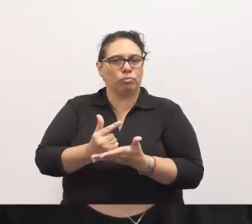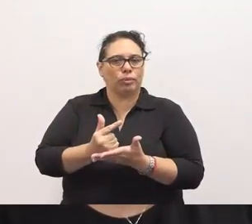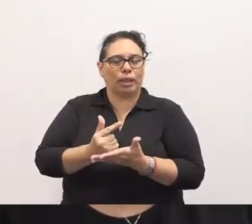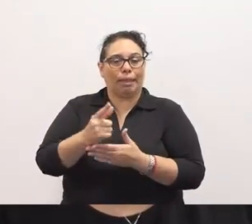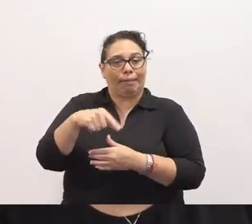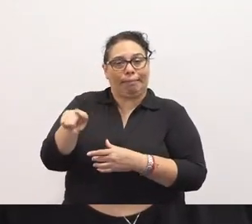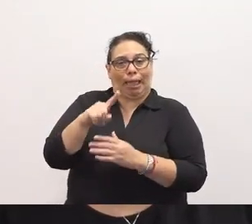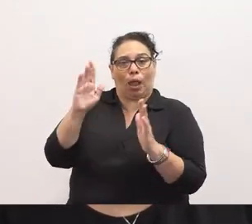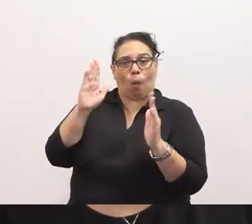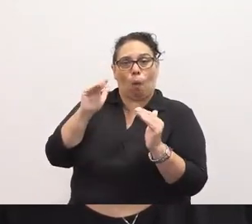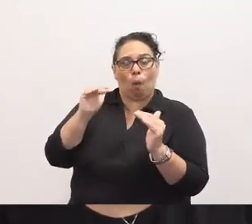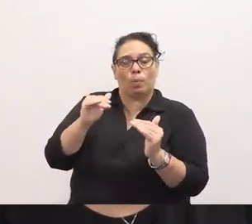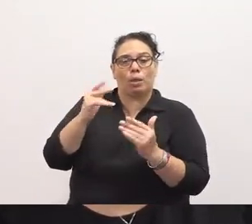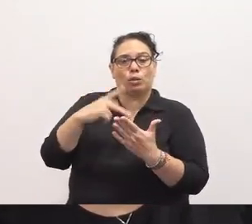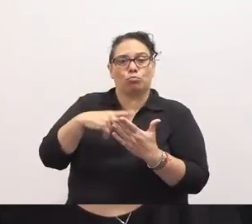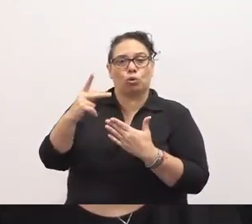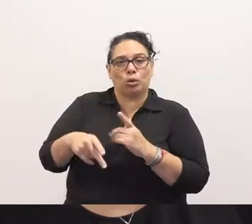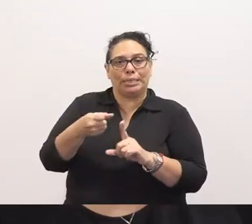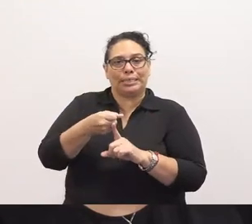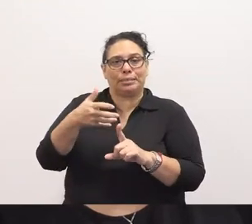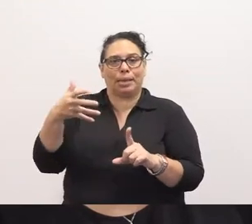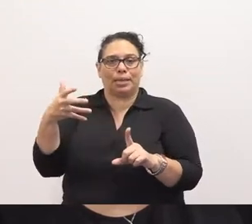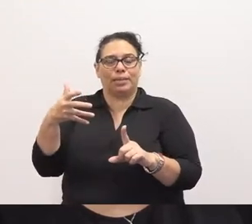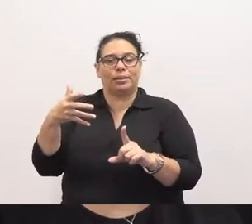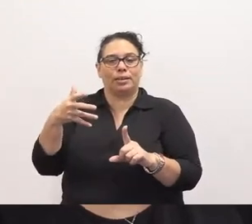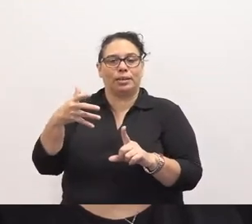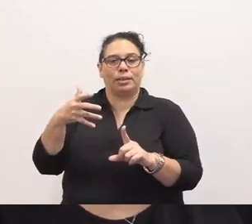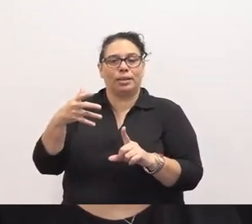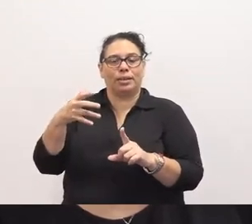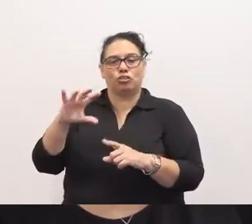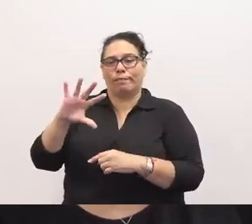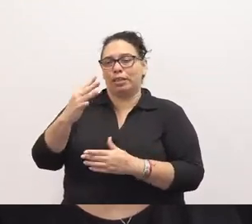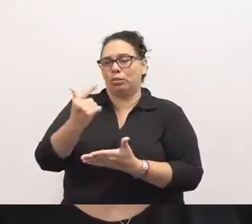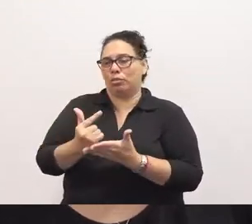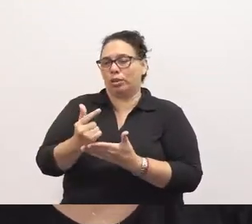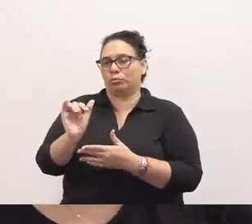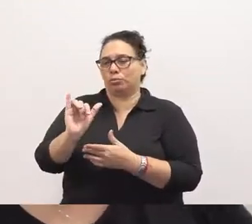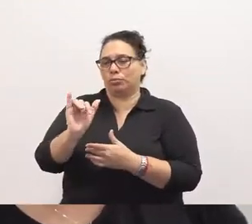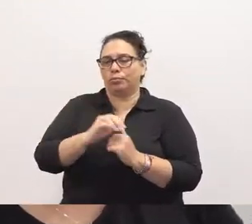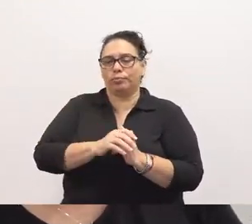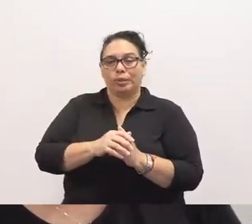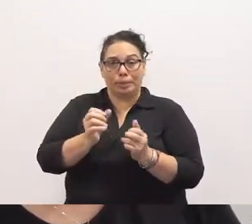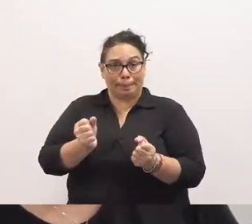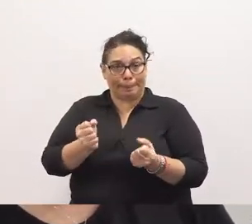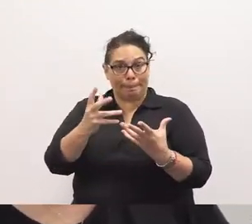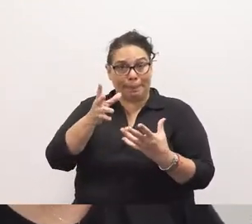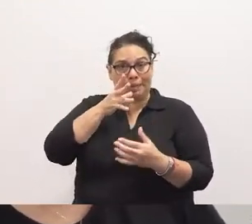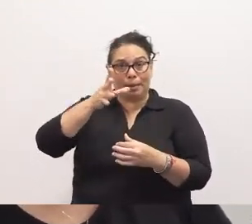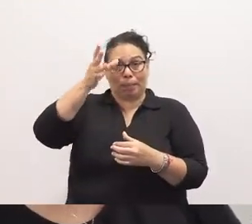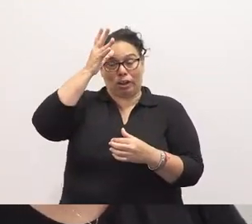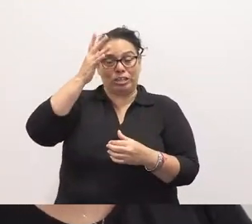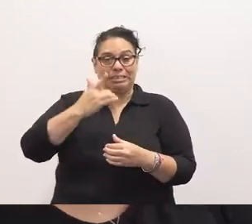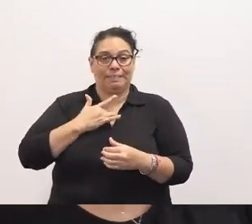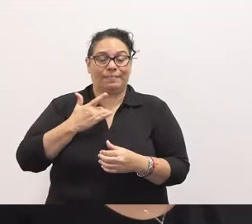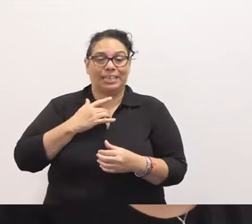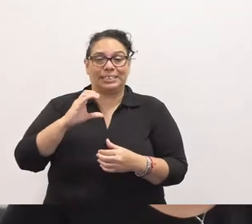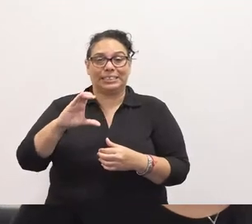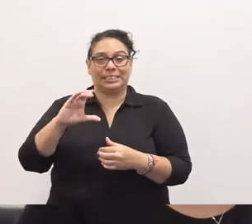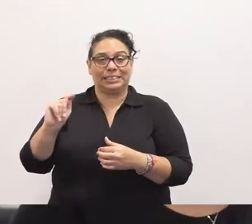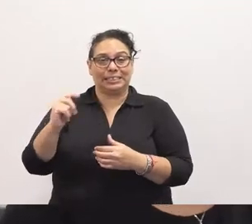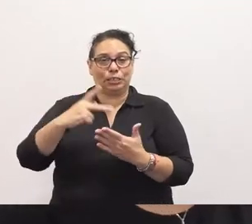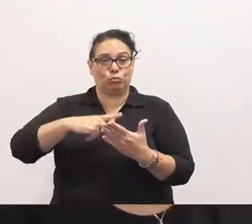hope that the program is expanded to grade 5 as well. Many of the parents feel that the CCT